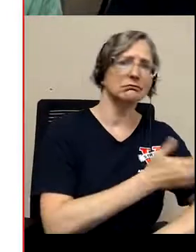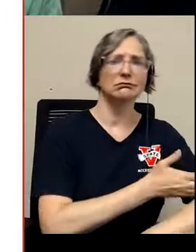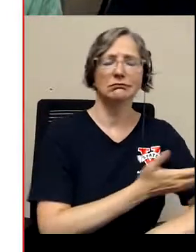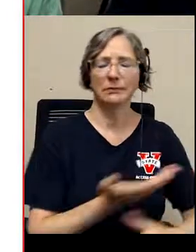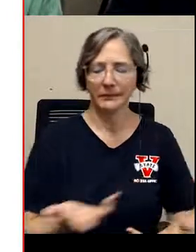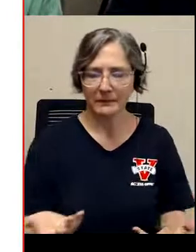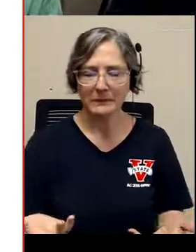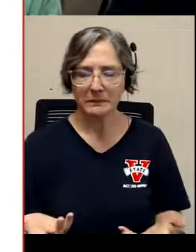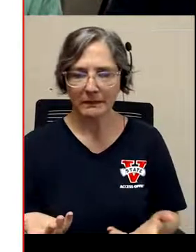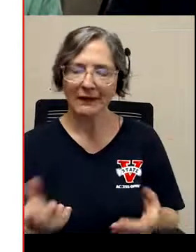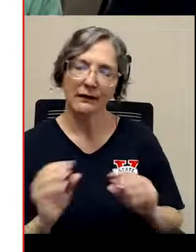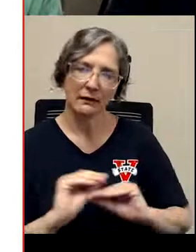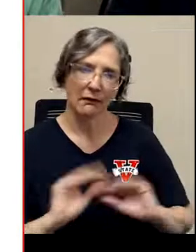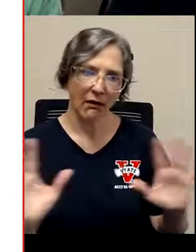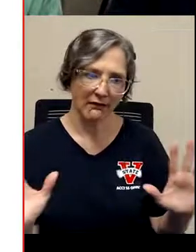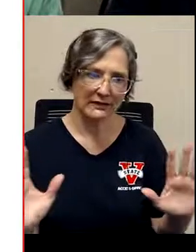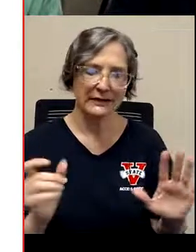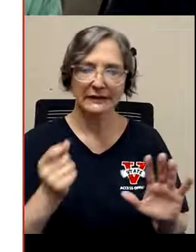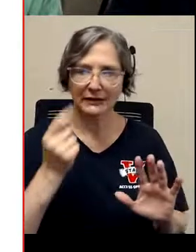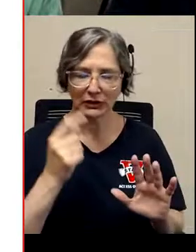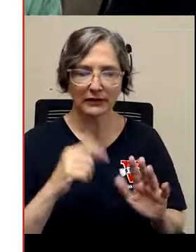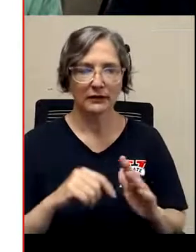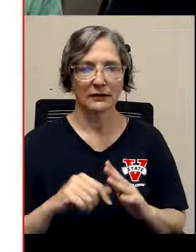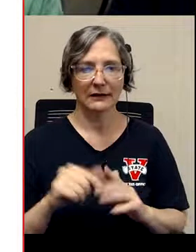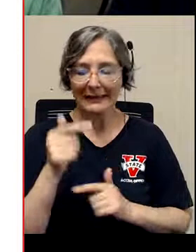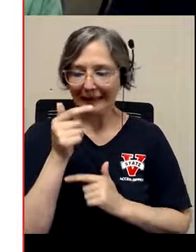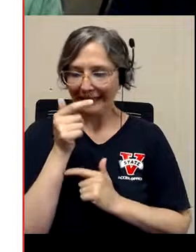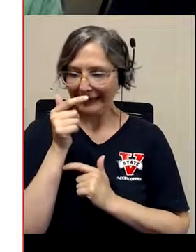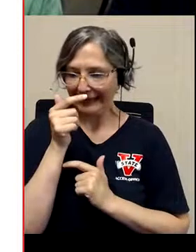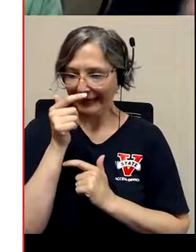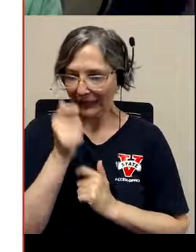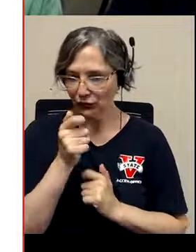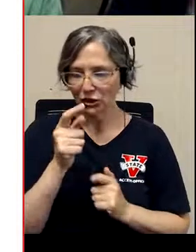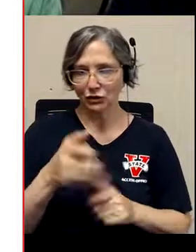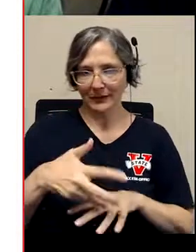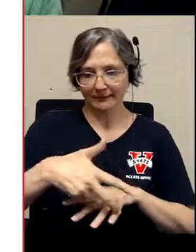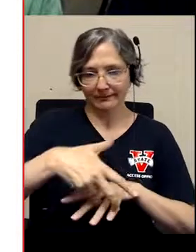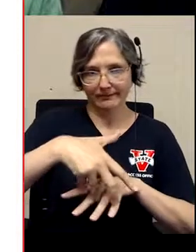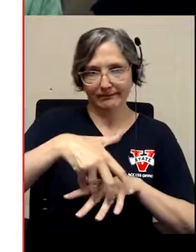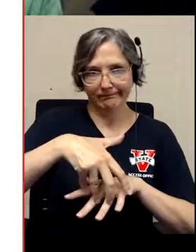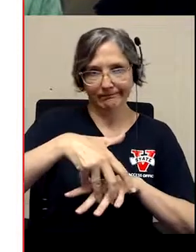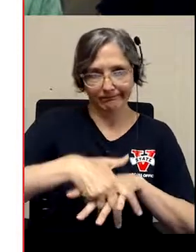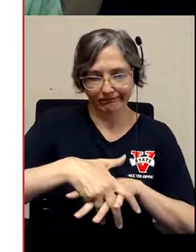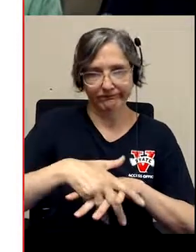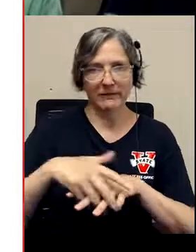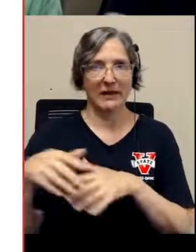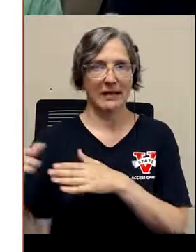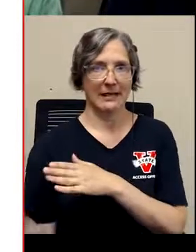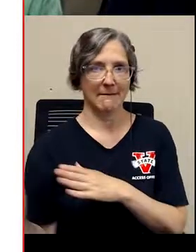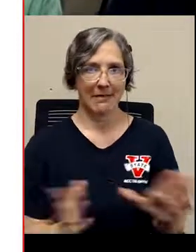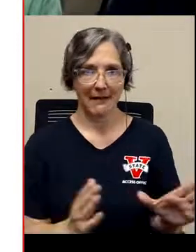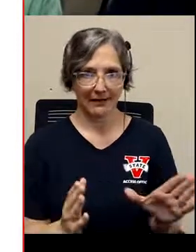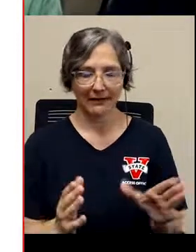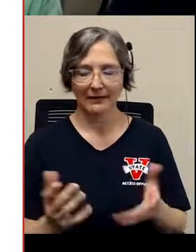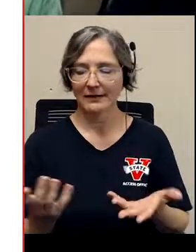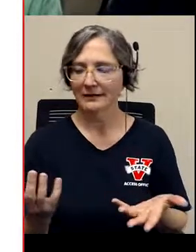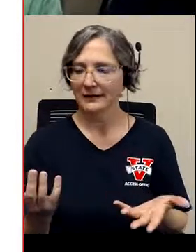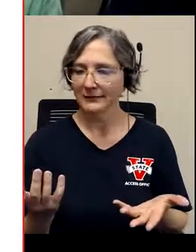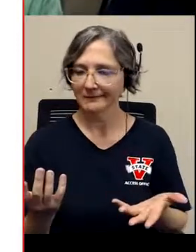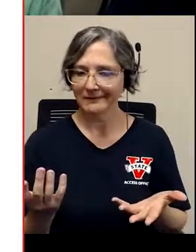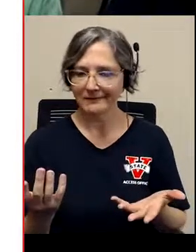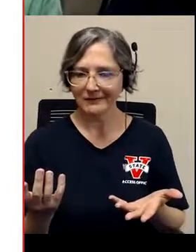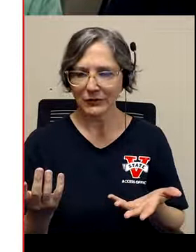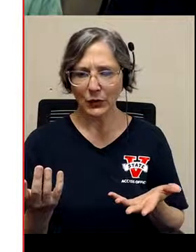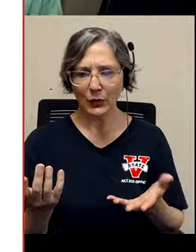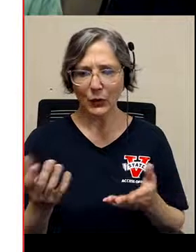we all obviously understand that interest should be embedded within that planning, again, to allow